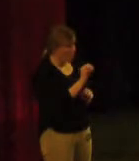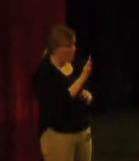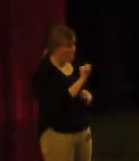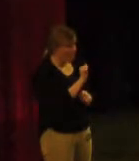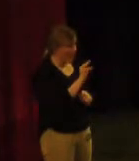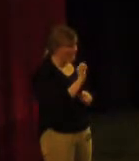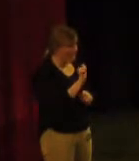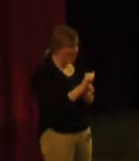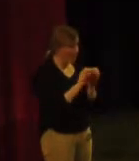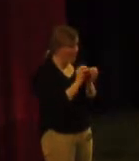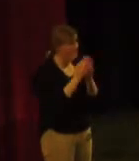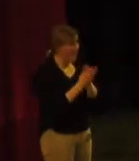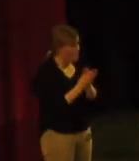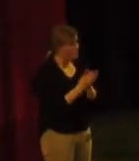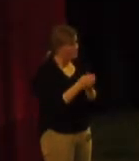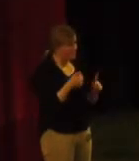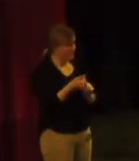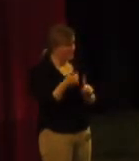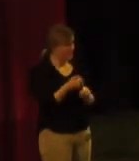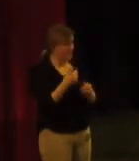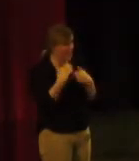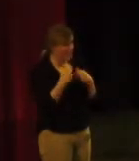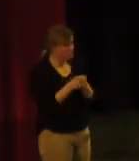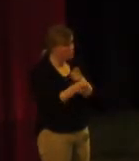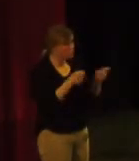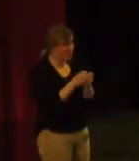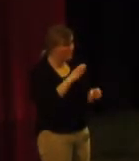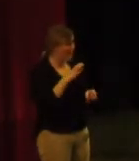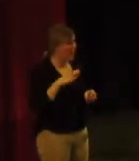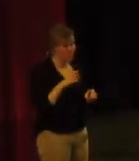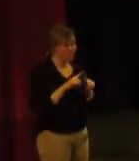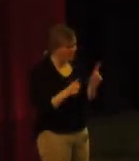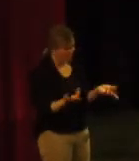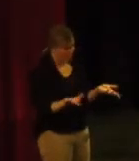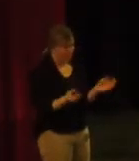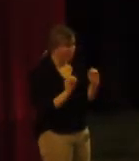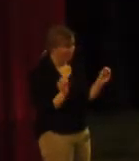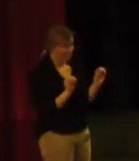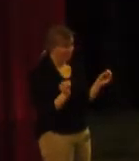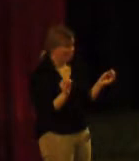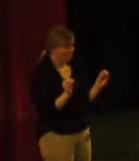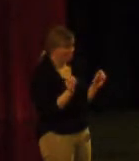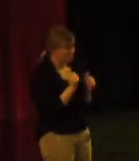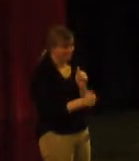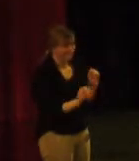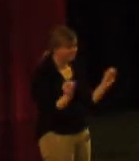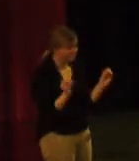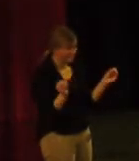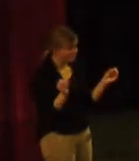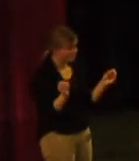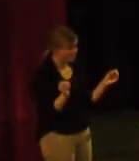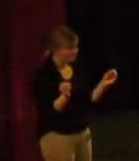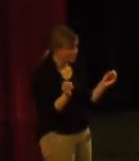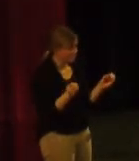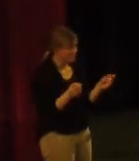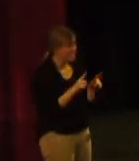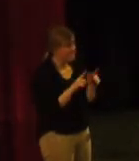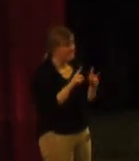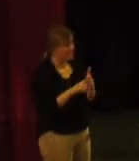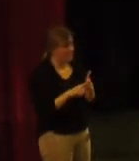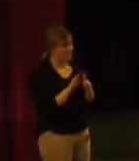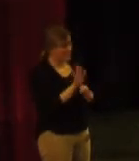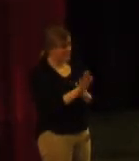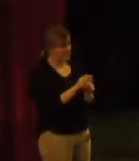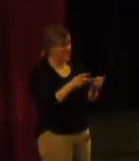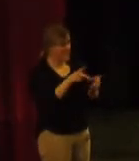had a couple years in his administration when he had control of Congress, but nothing ever showed up. it was after he lost control, or his party